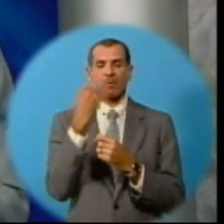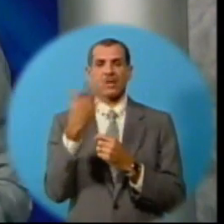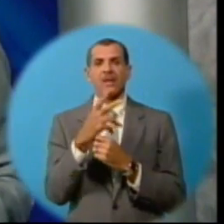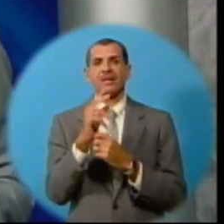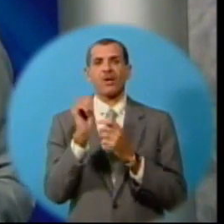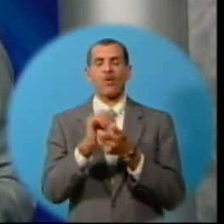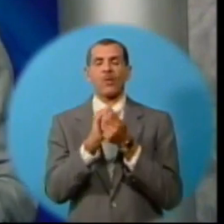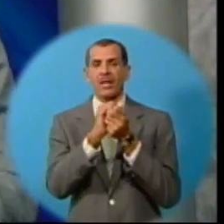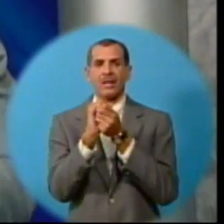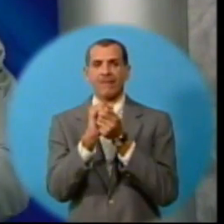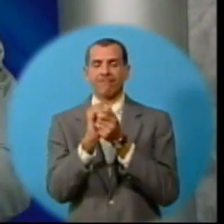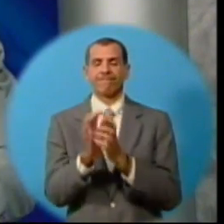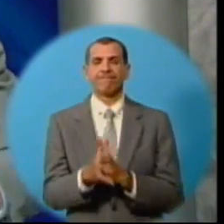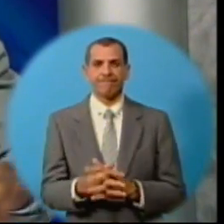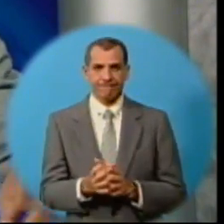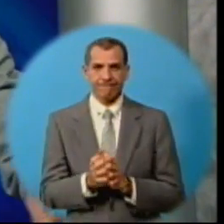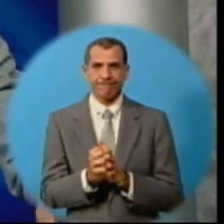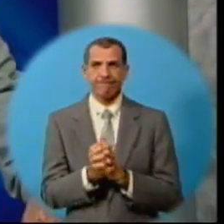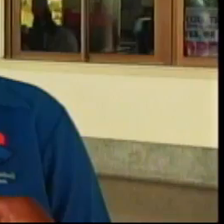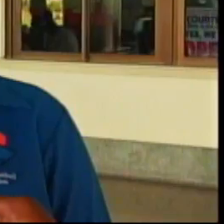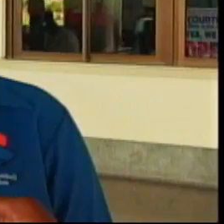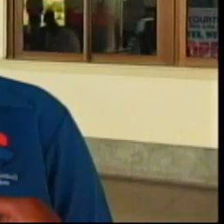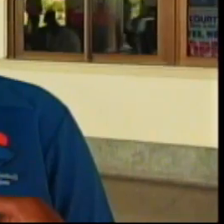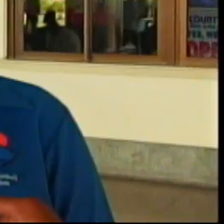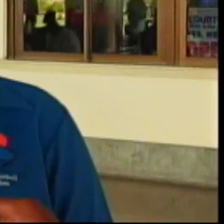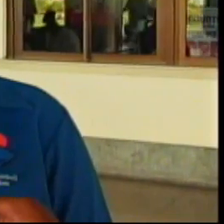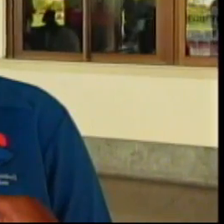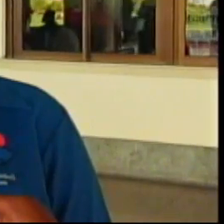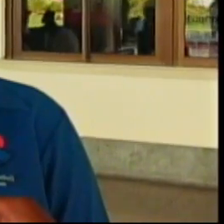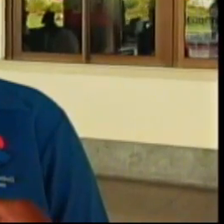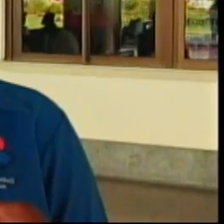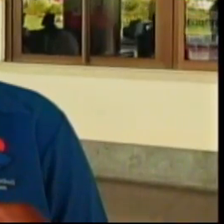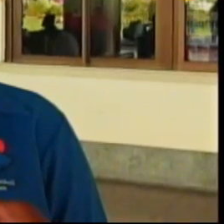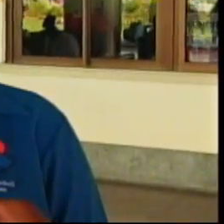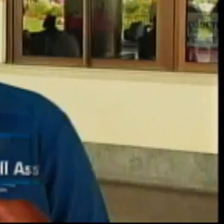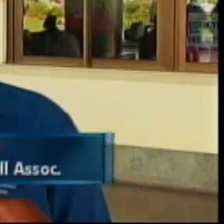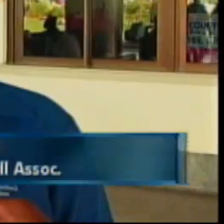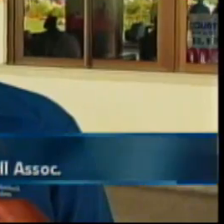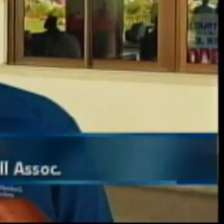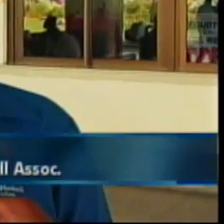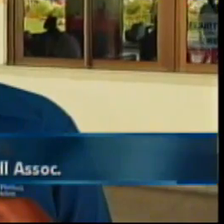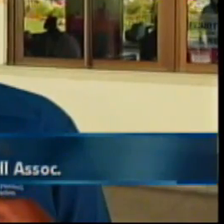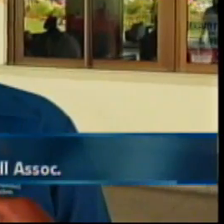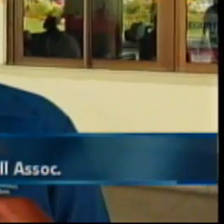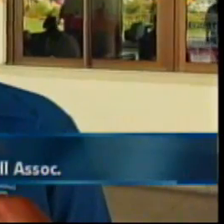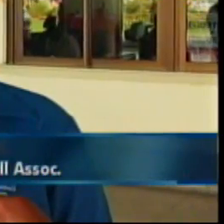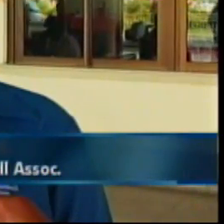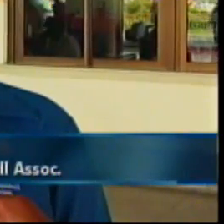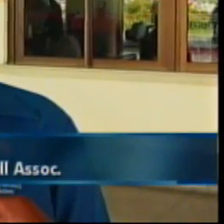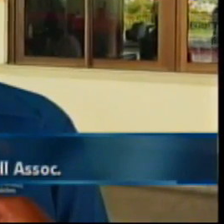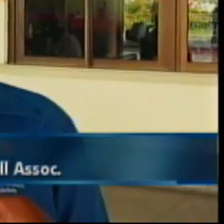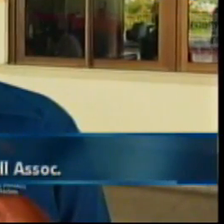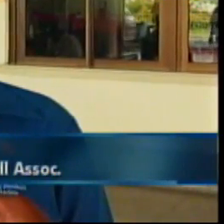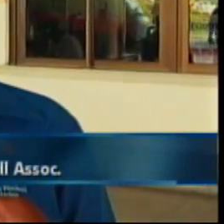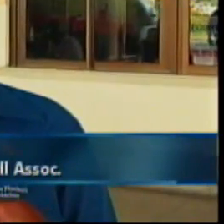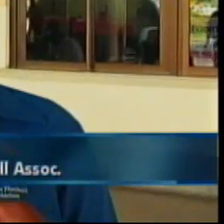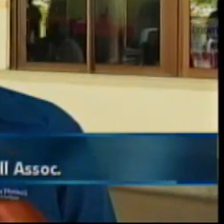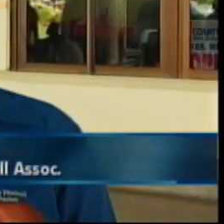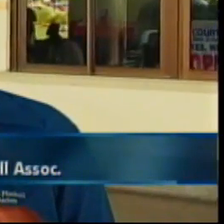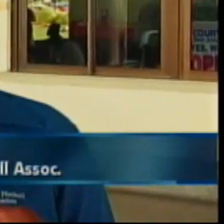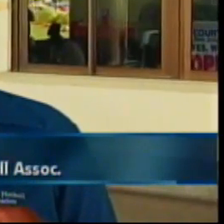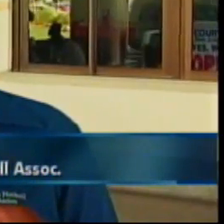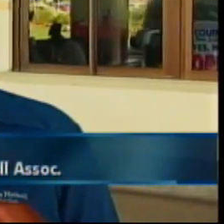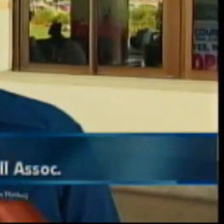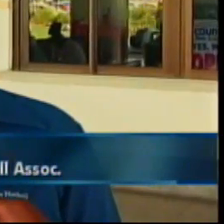Netball Festival. This performance again was very important. We're hoping to have some more international invitations, but